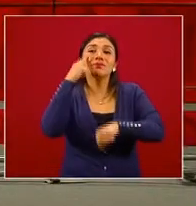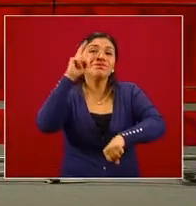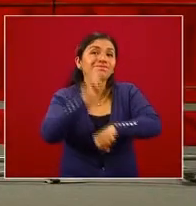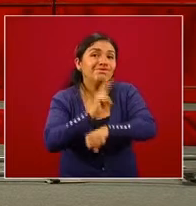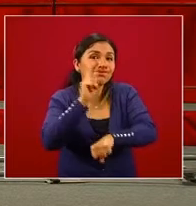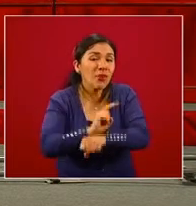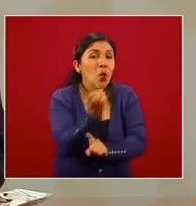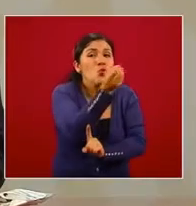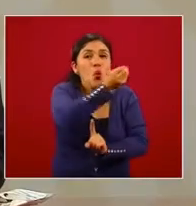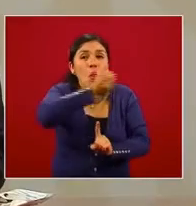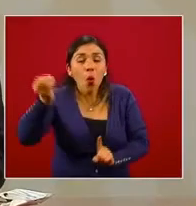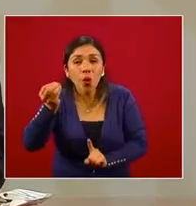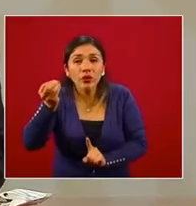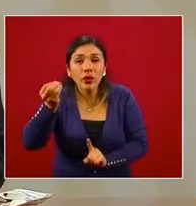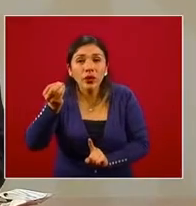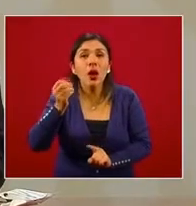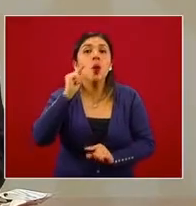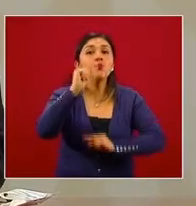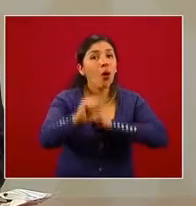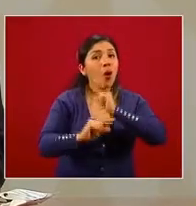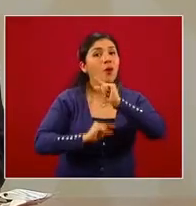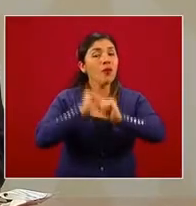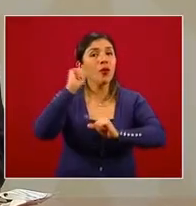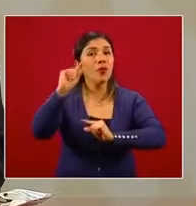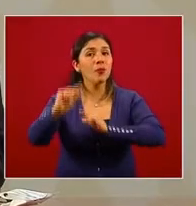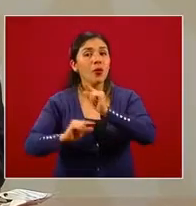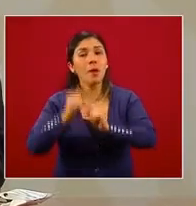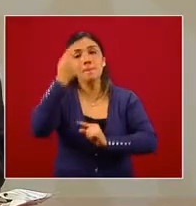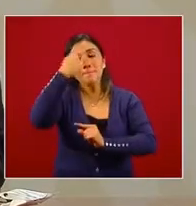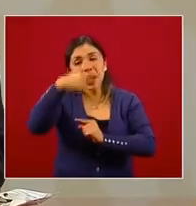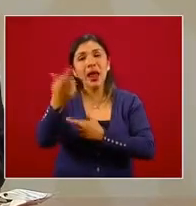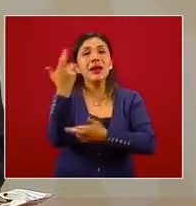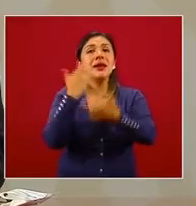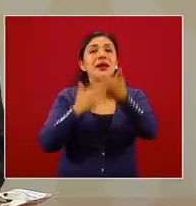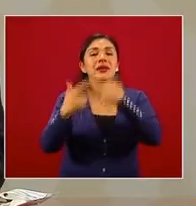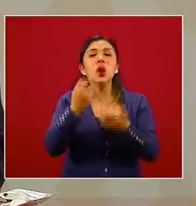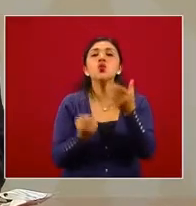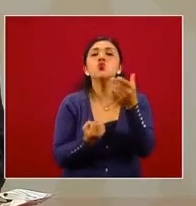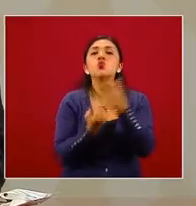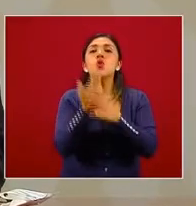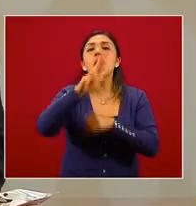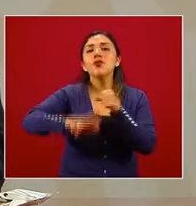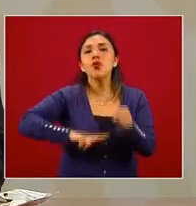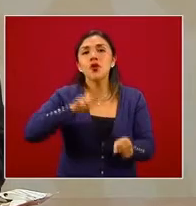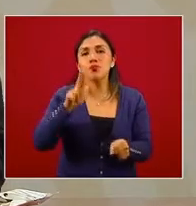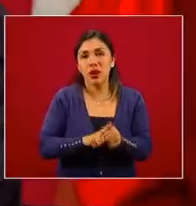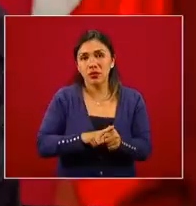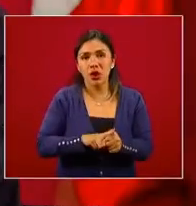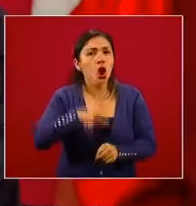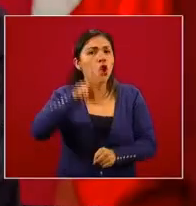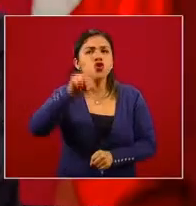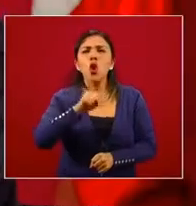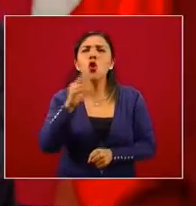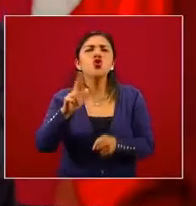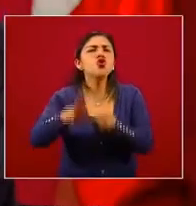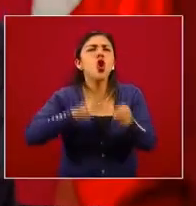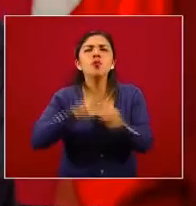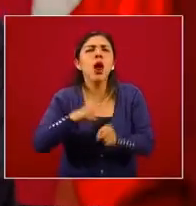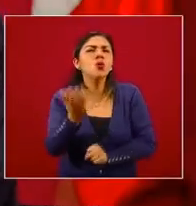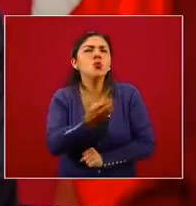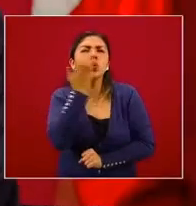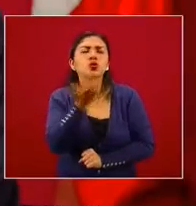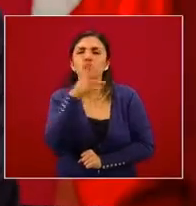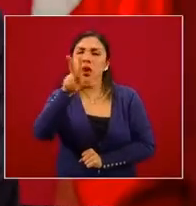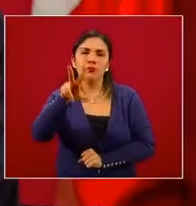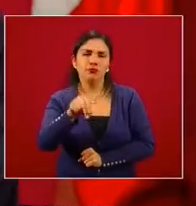supervised, organized, and staggered return to a new normal, not to the